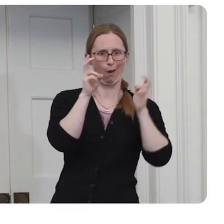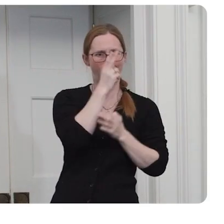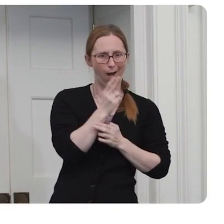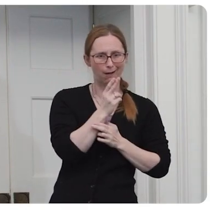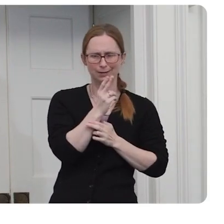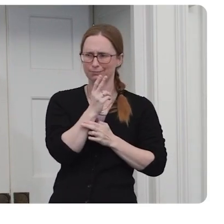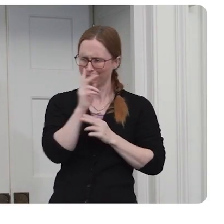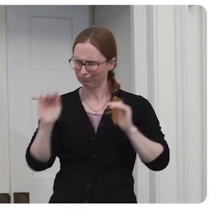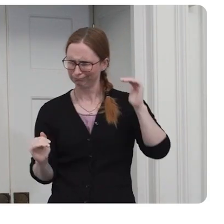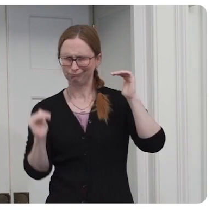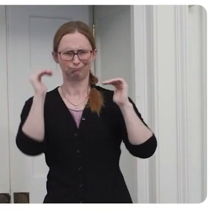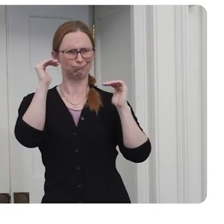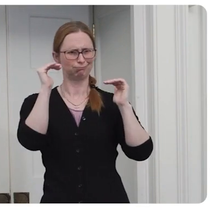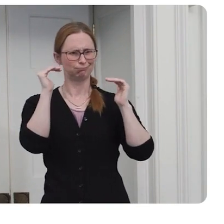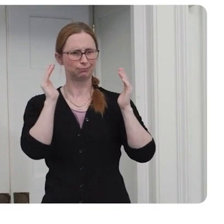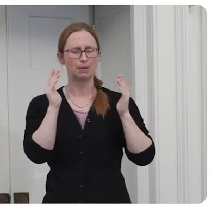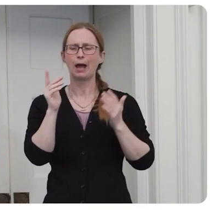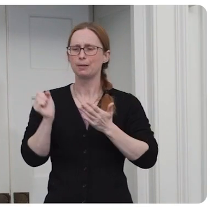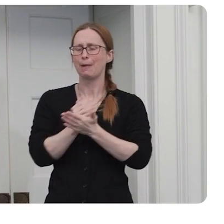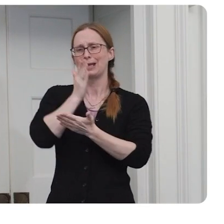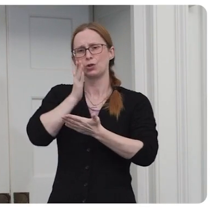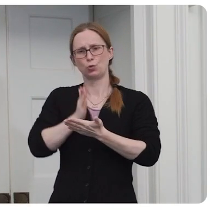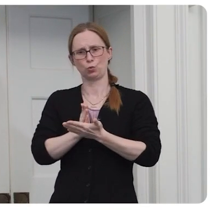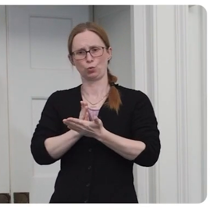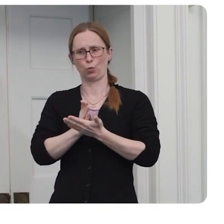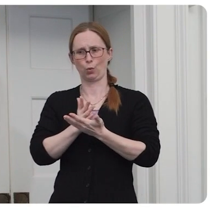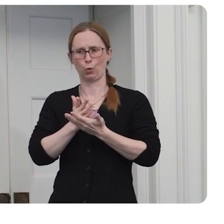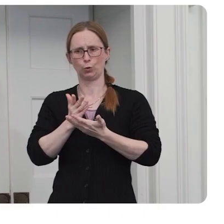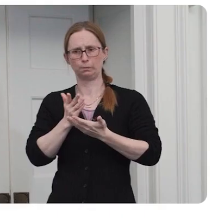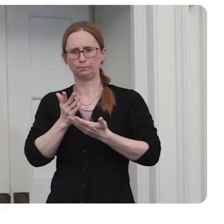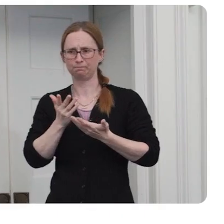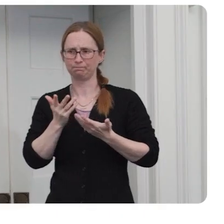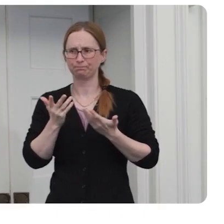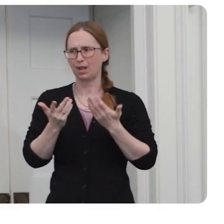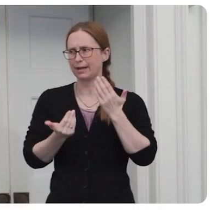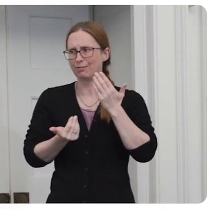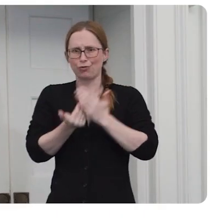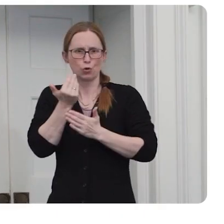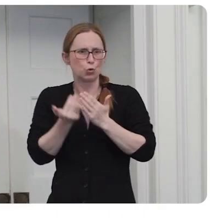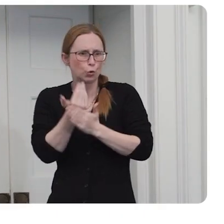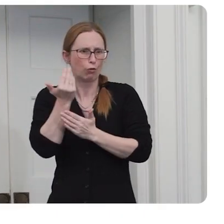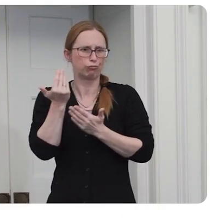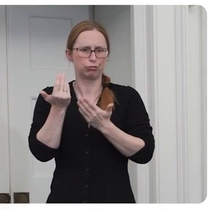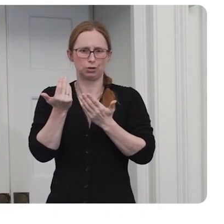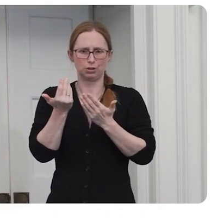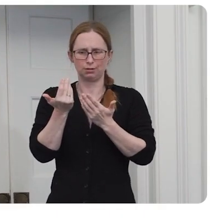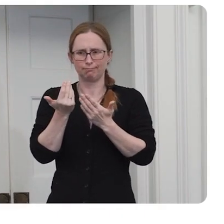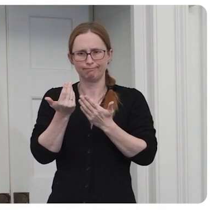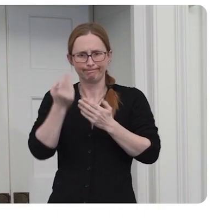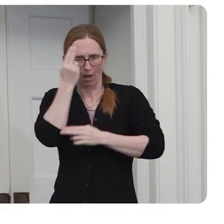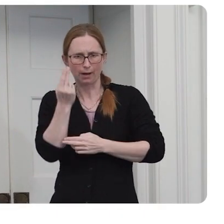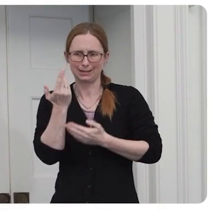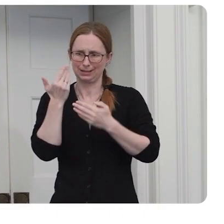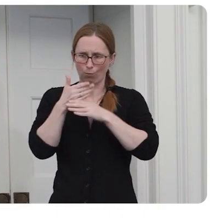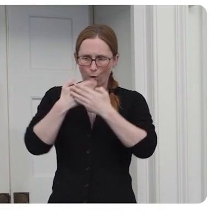of the normative way of doing things. But it's also about making sure that the current kind of contemporary